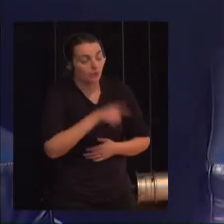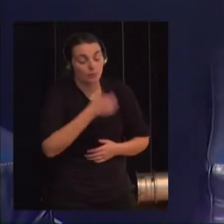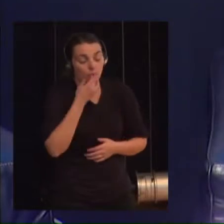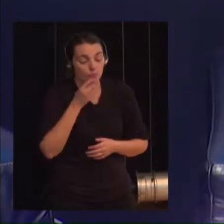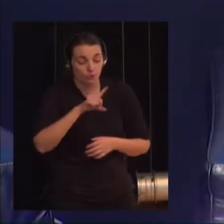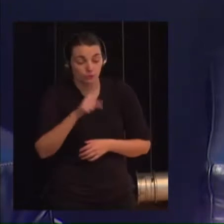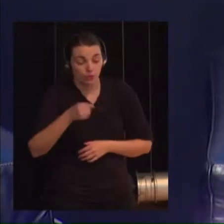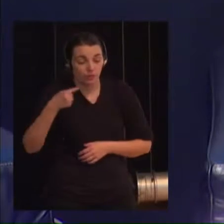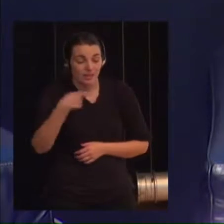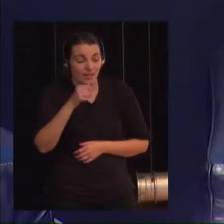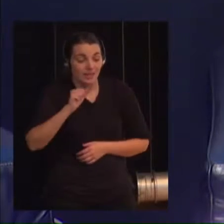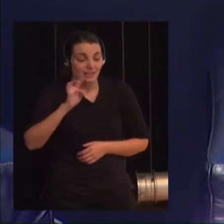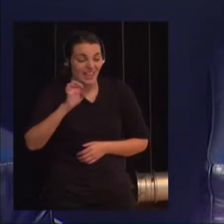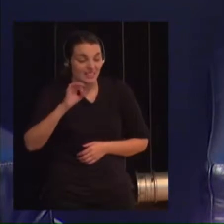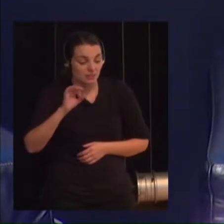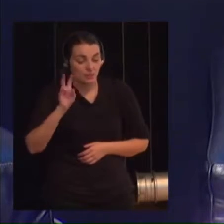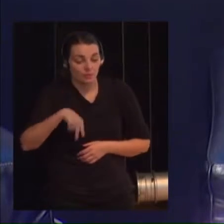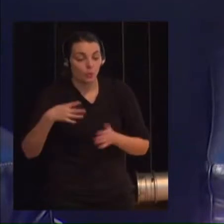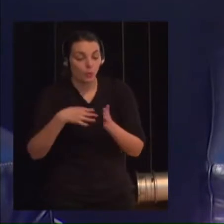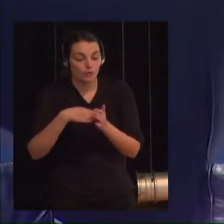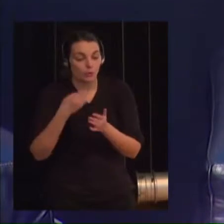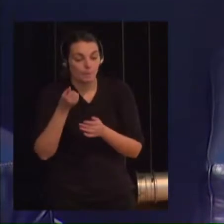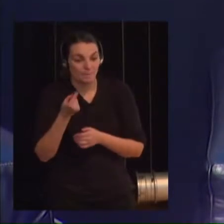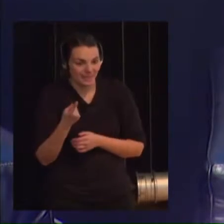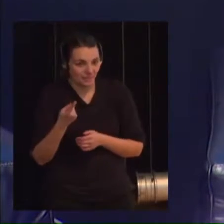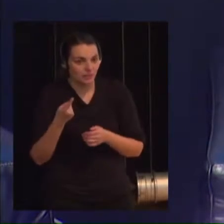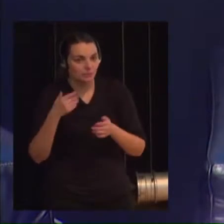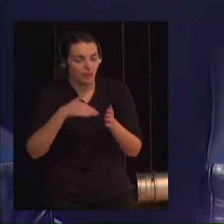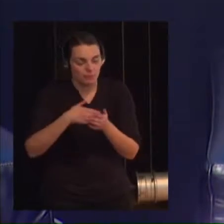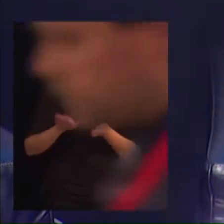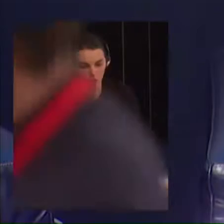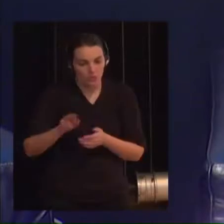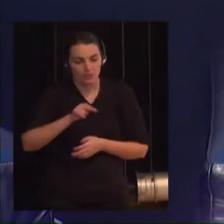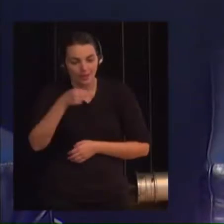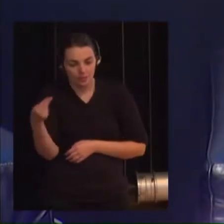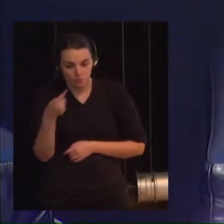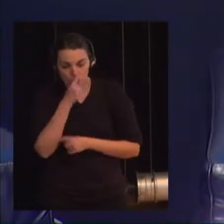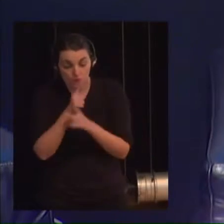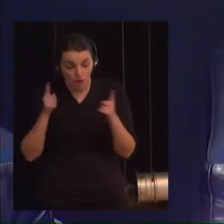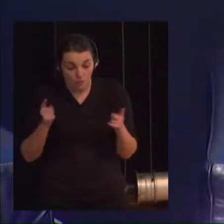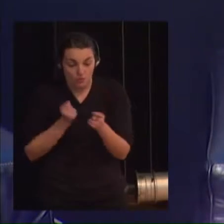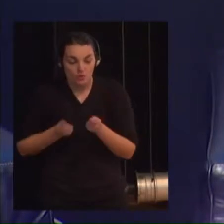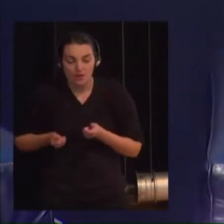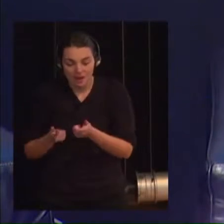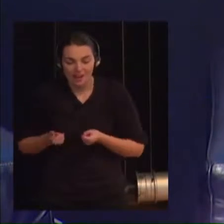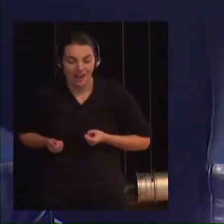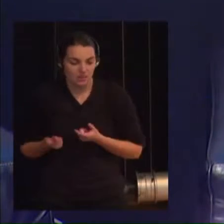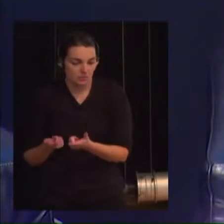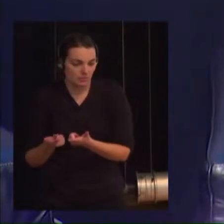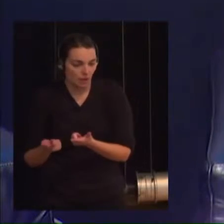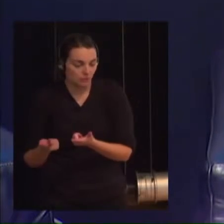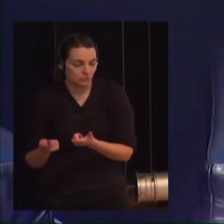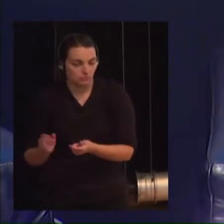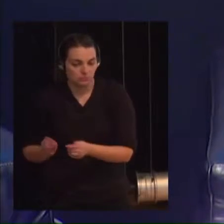more, but the concentration in governance terms of a small number of family members and one non-family member at the head of the foundation.